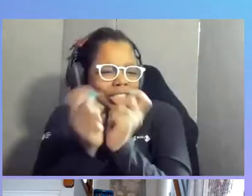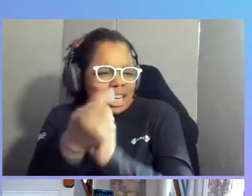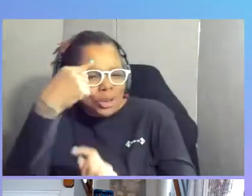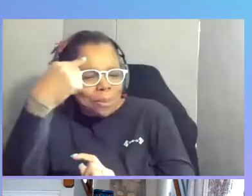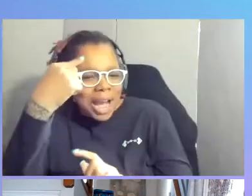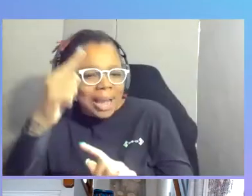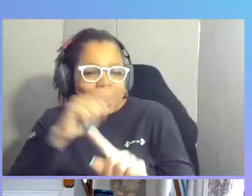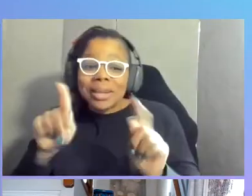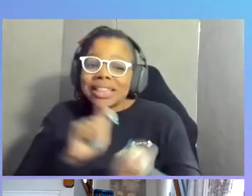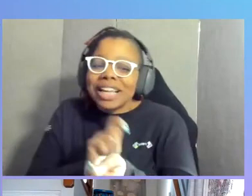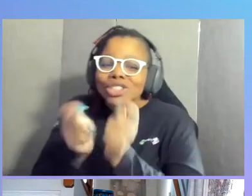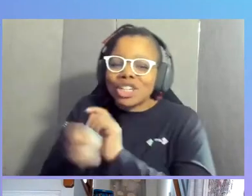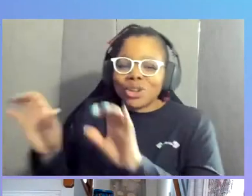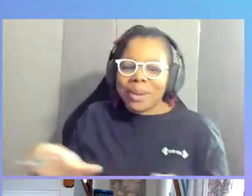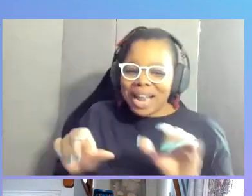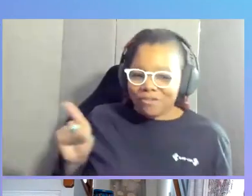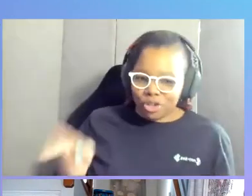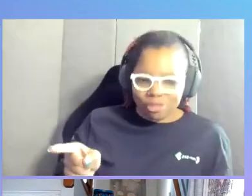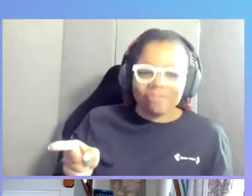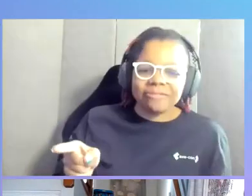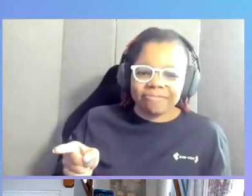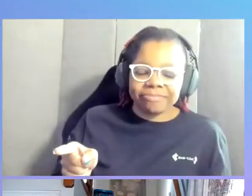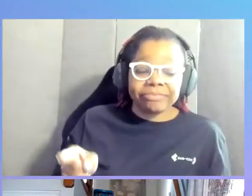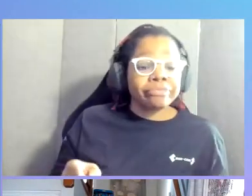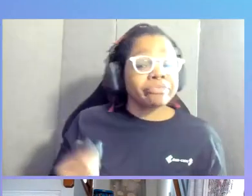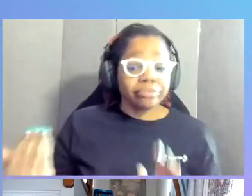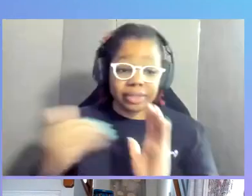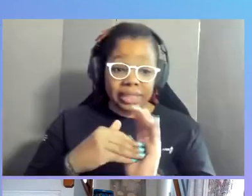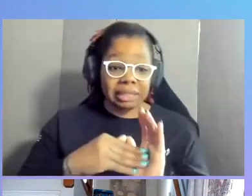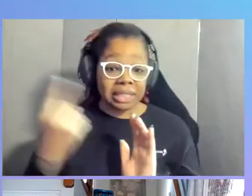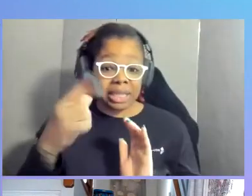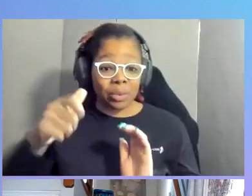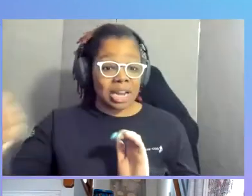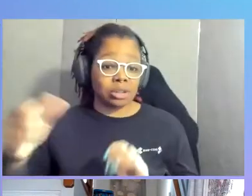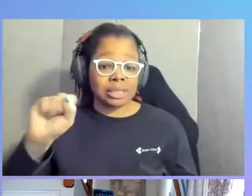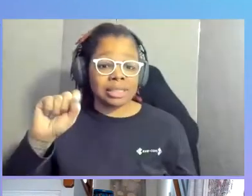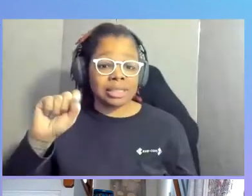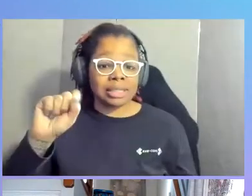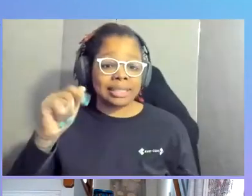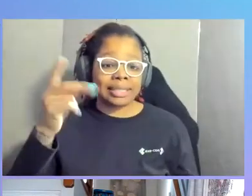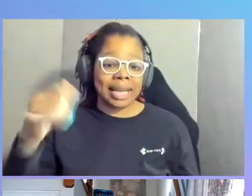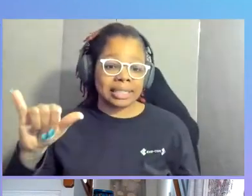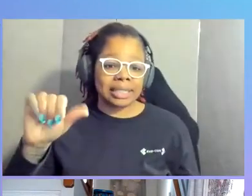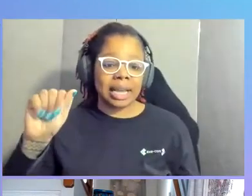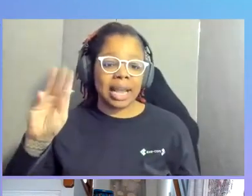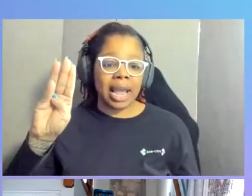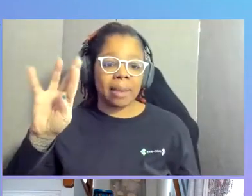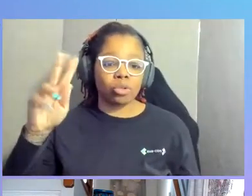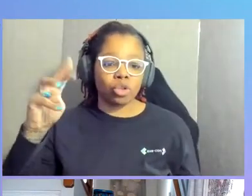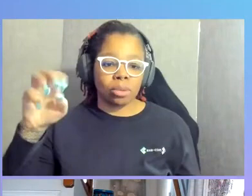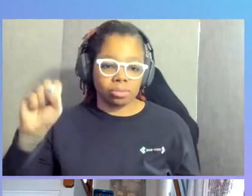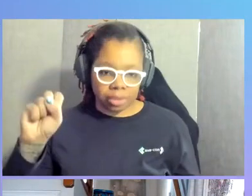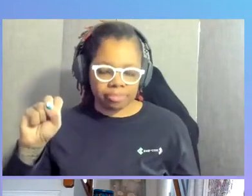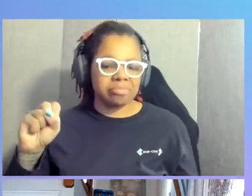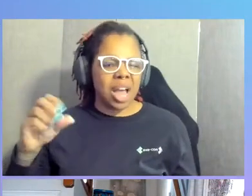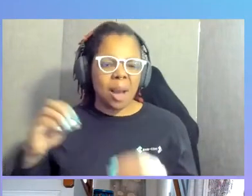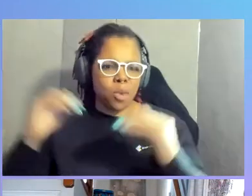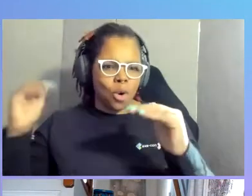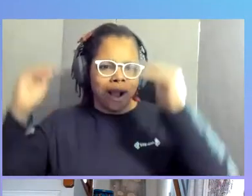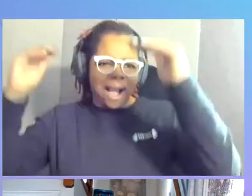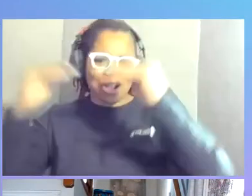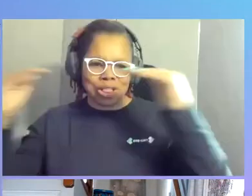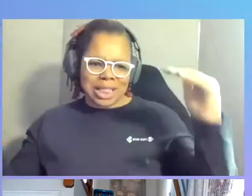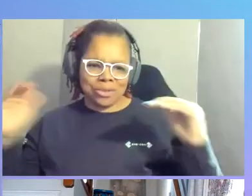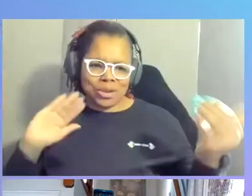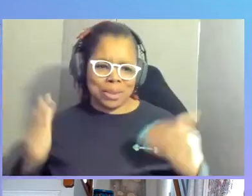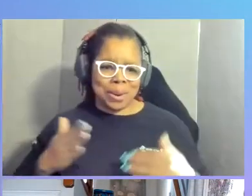just reframed that behavior. Again, here's someone else. This is Stacey Abrams now dealing with this, again, at a much higher level than